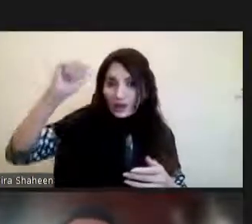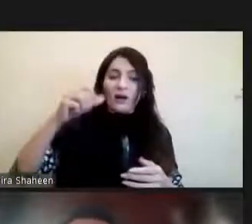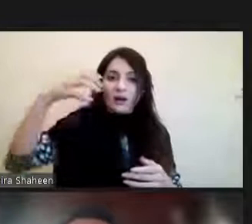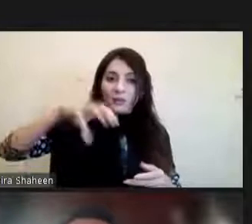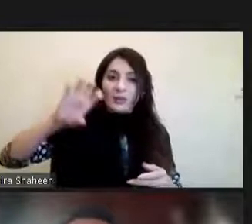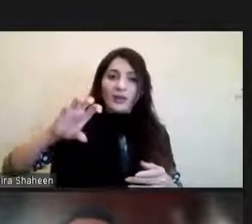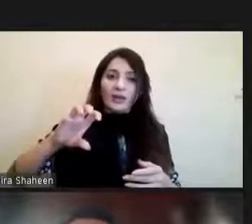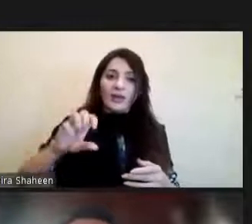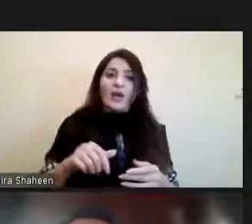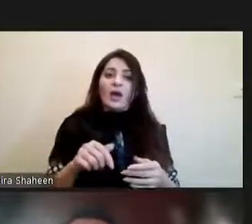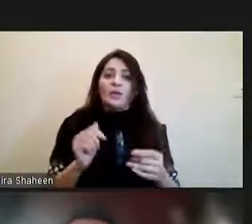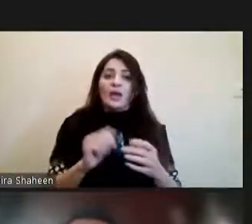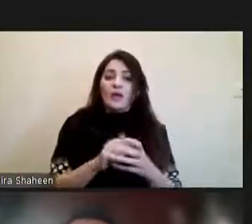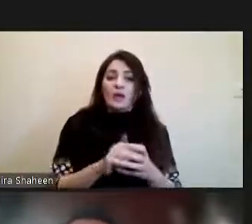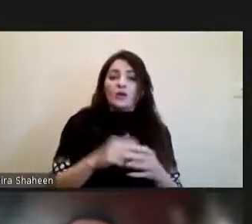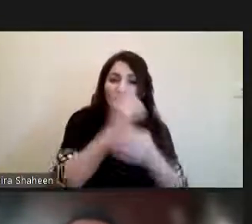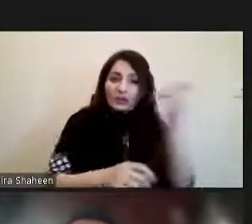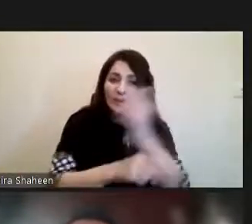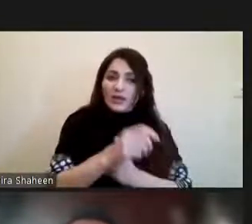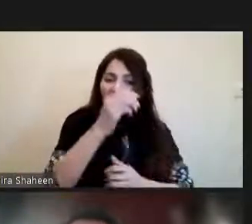without disabilities are very similar.